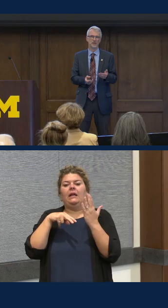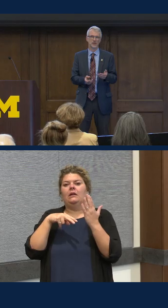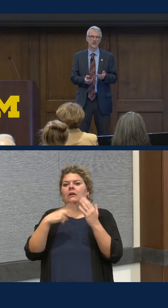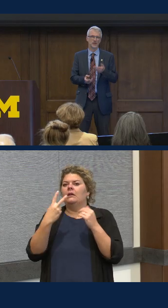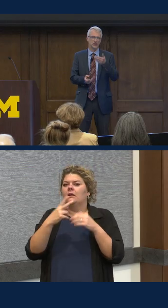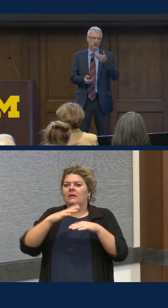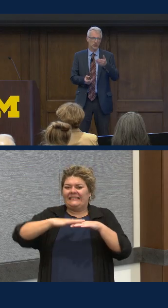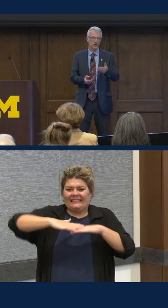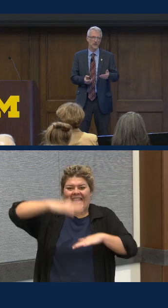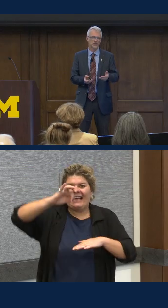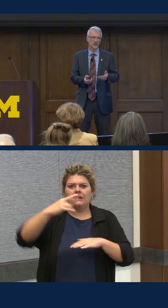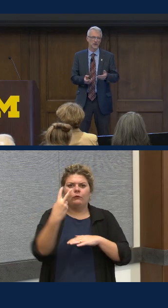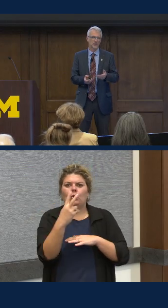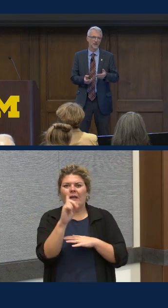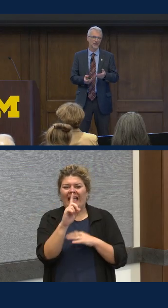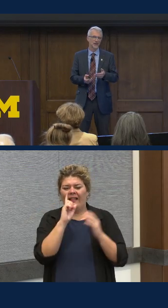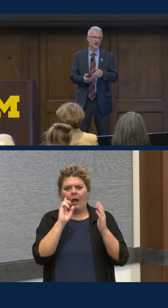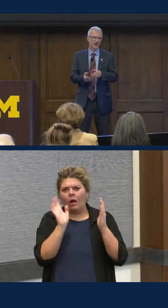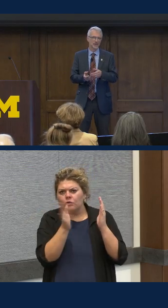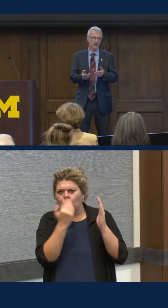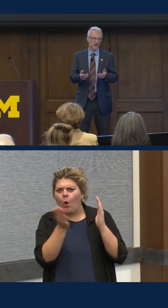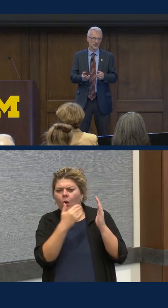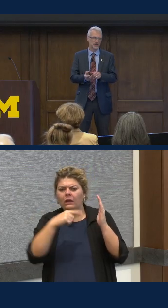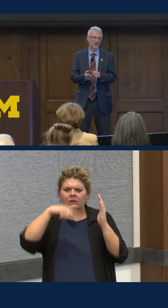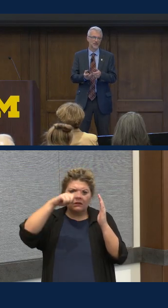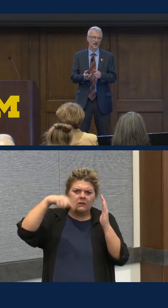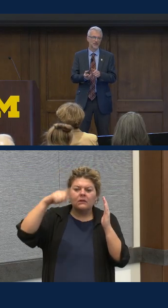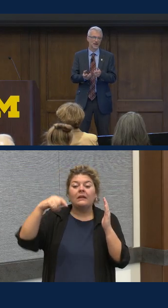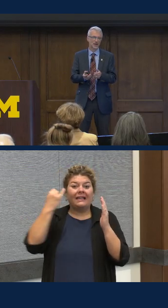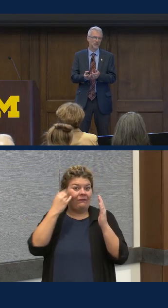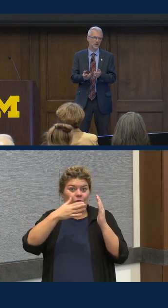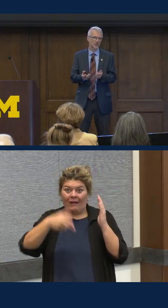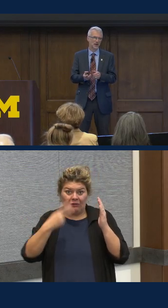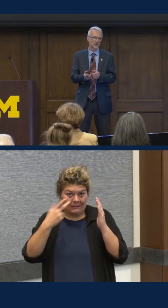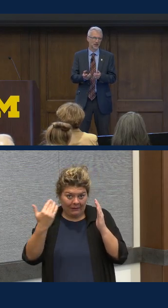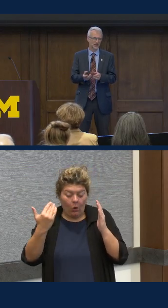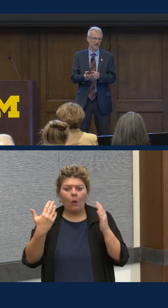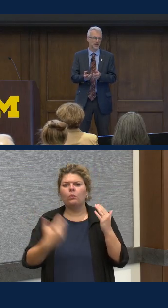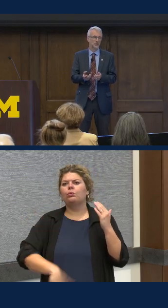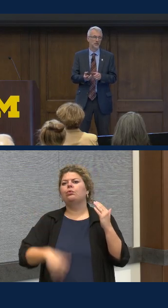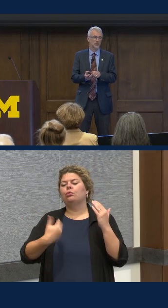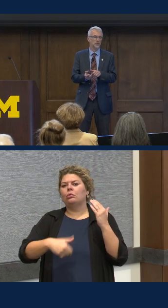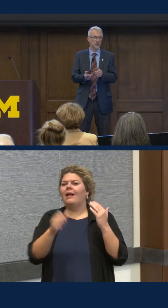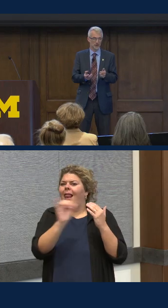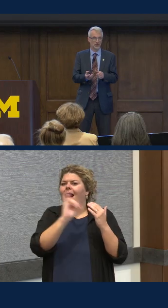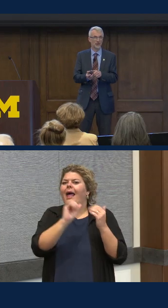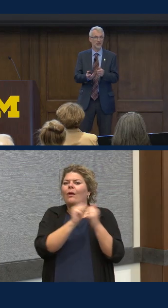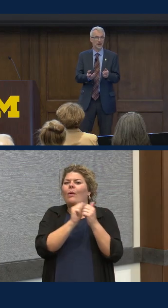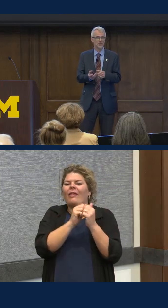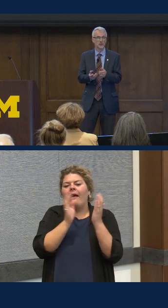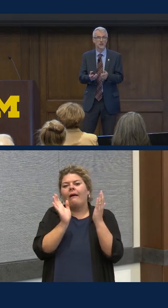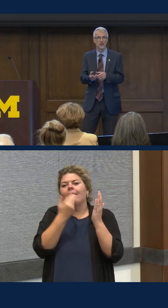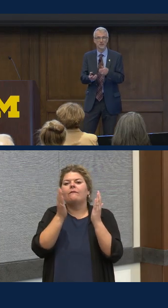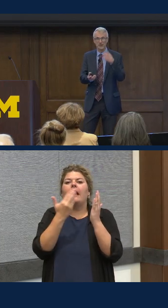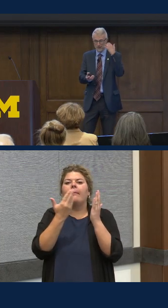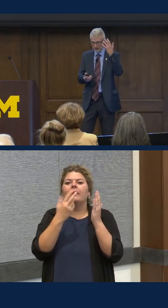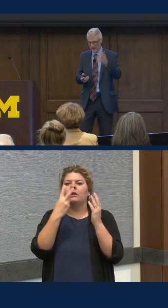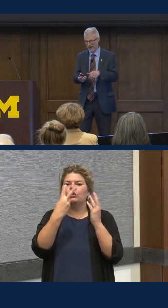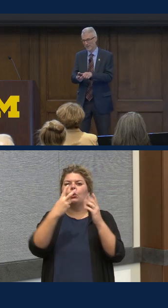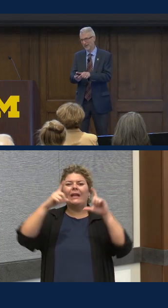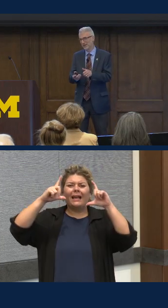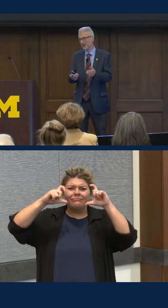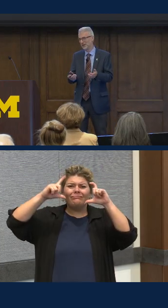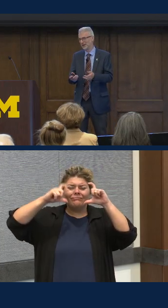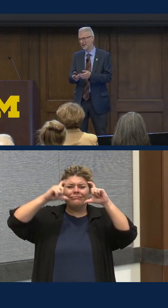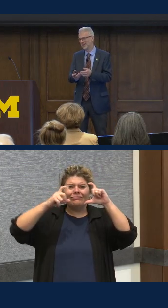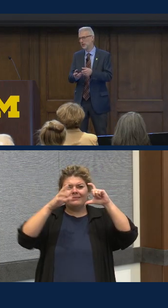2D images. They're scrolling through them. If you've never seen it, it's not unlike what you might have done as a kid with a flip book, looking at lots of 2D images to try